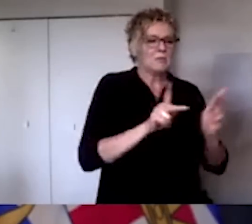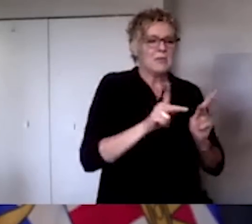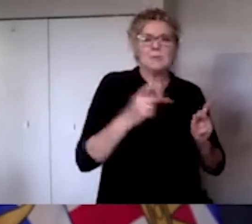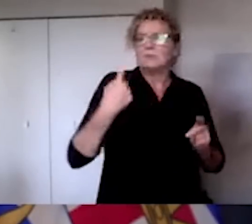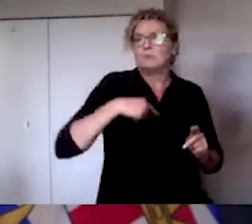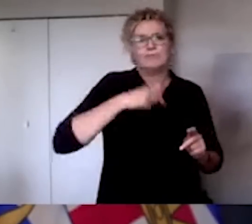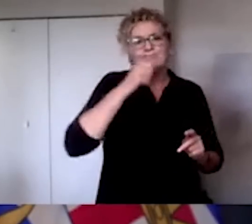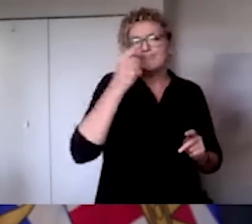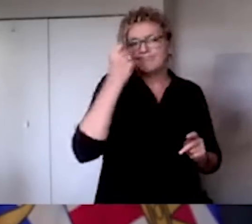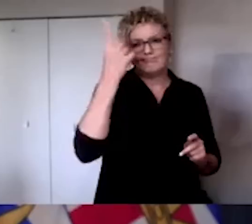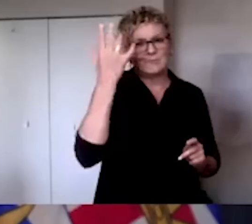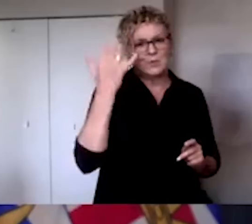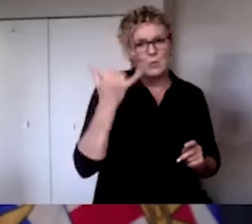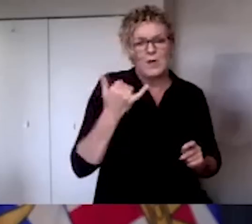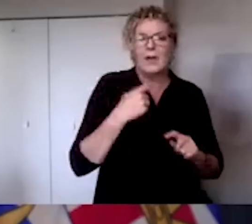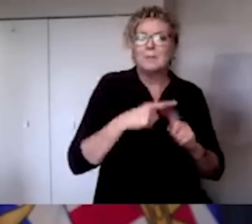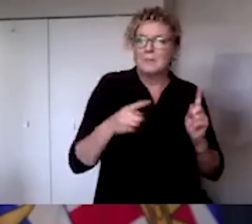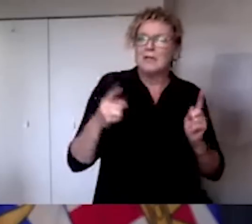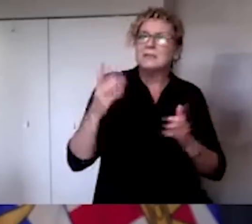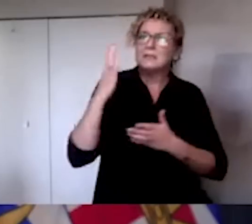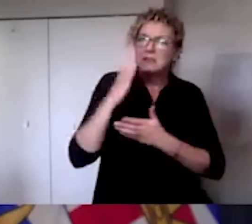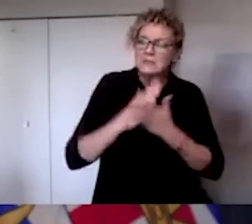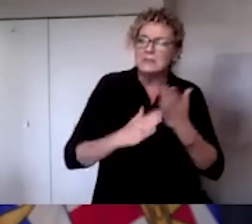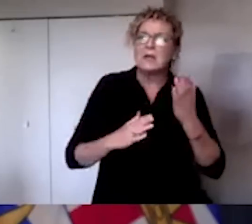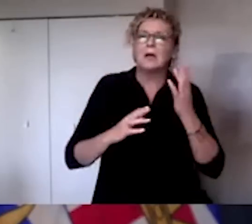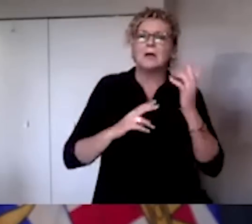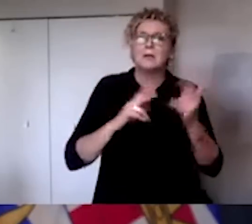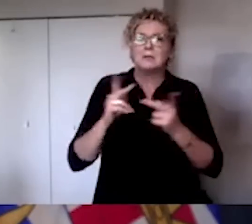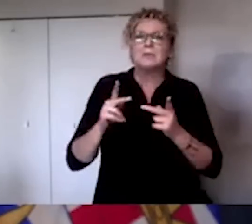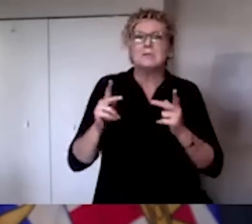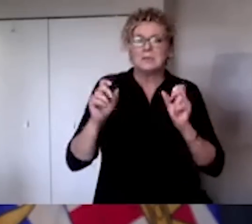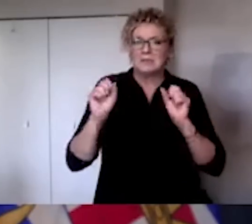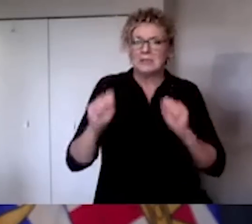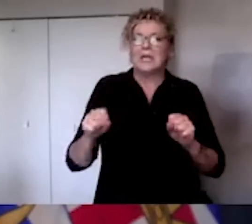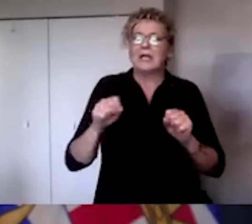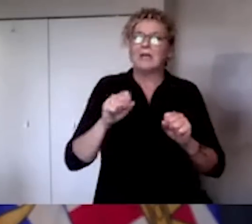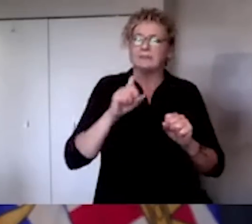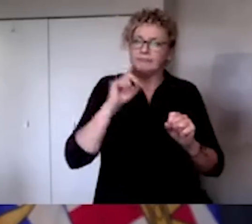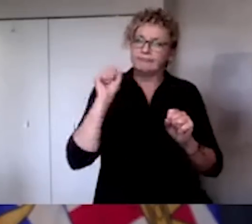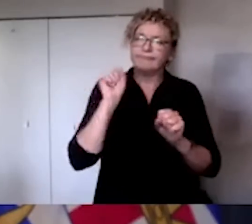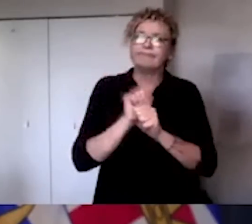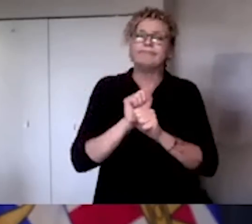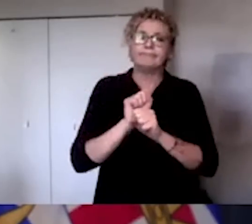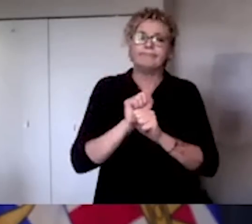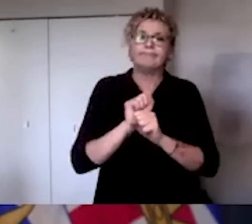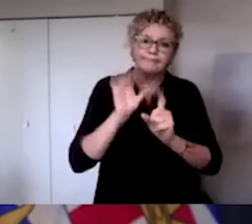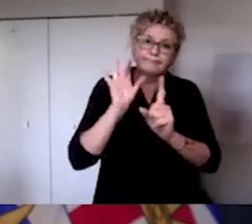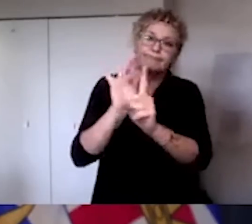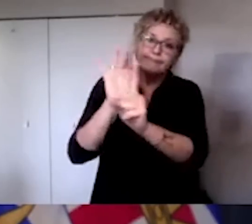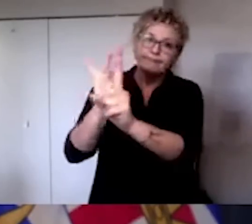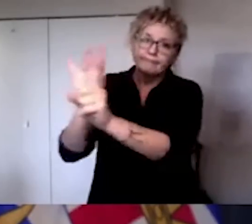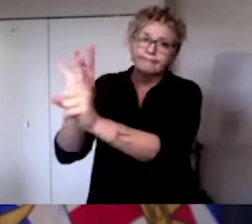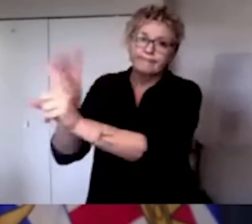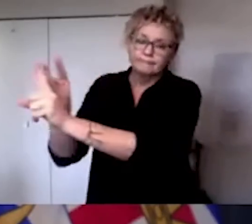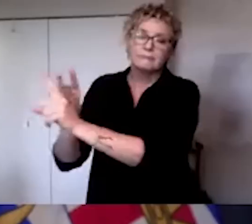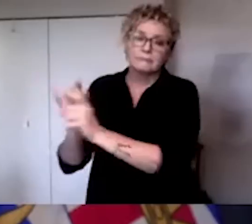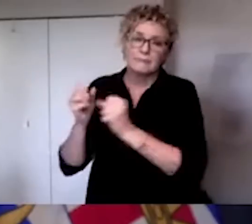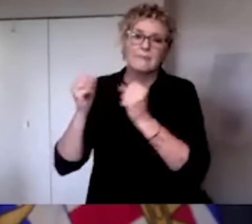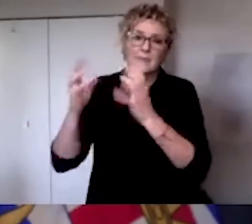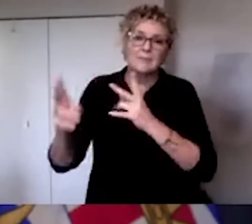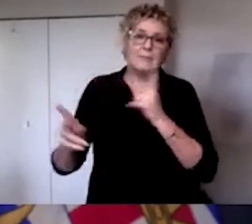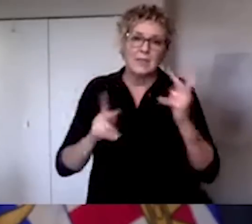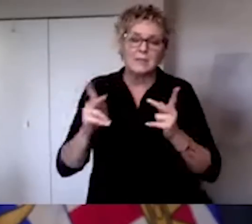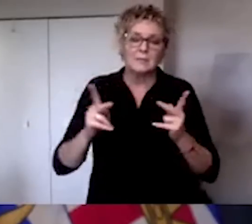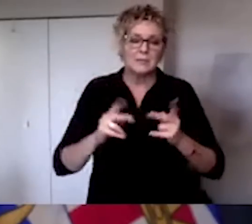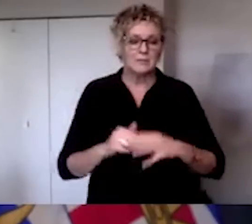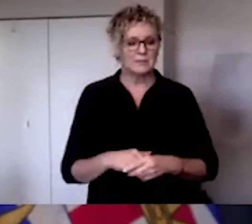we're inside enclosed or crowded spaces. And we do know that sometimes some people are more likely to shed a lot more of the